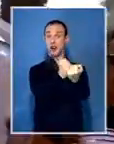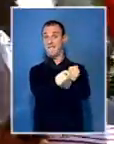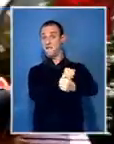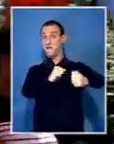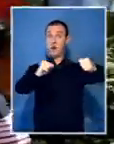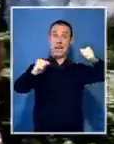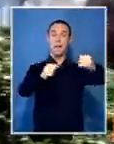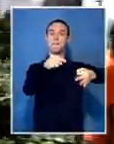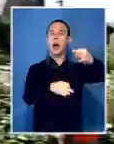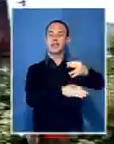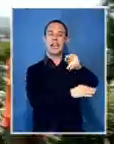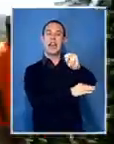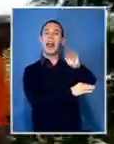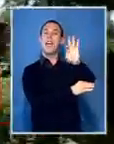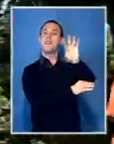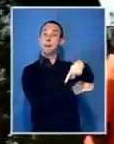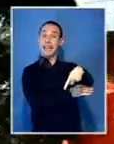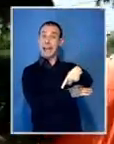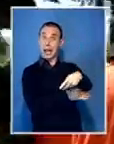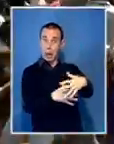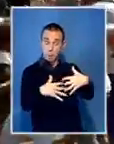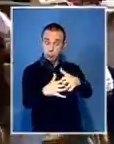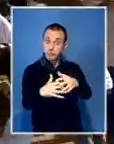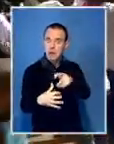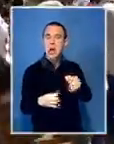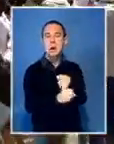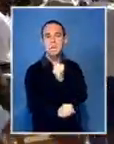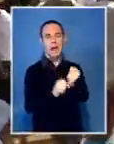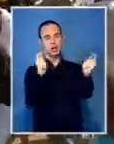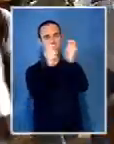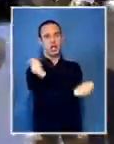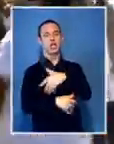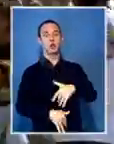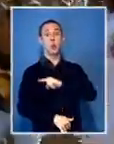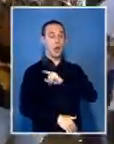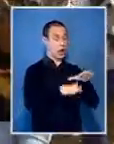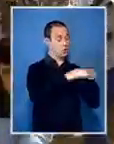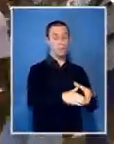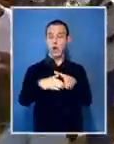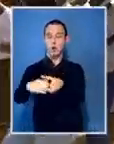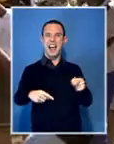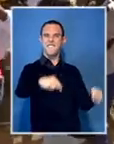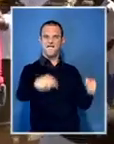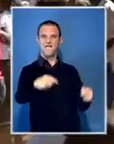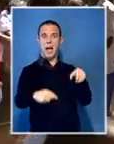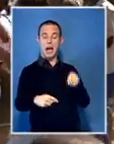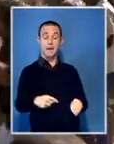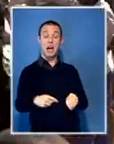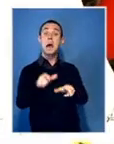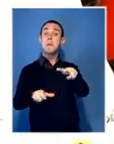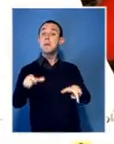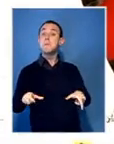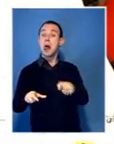IFP, brought about a change in the political arena. The two parties were instant rivals, with members often clashing